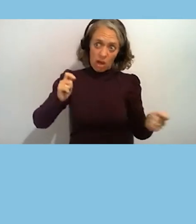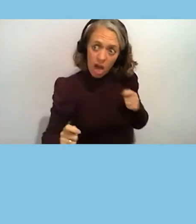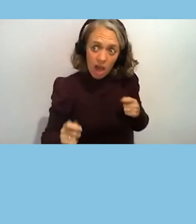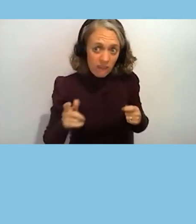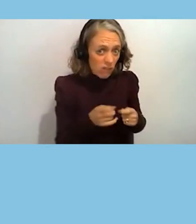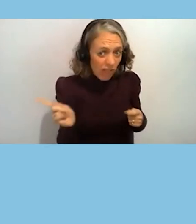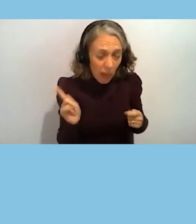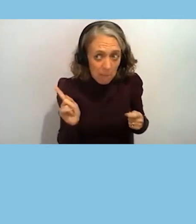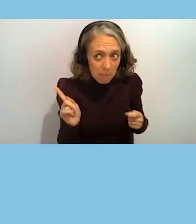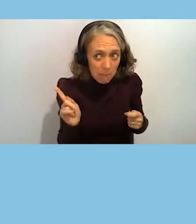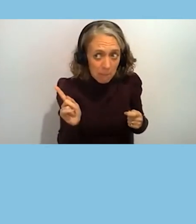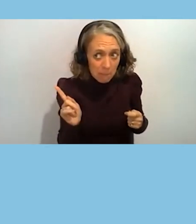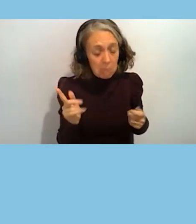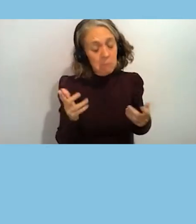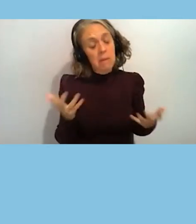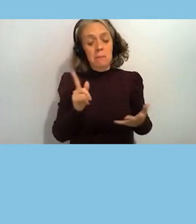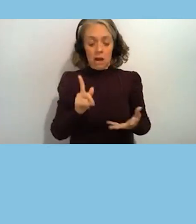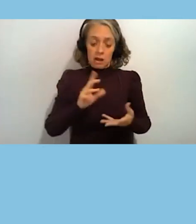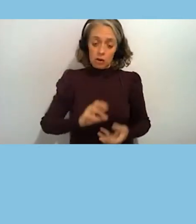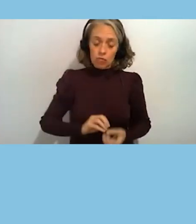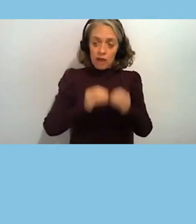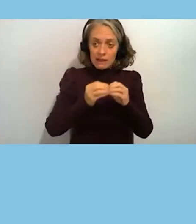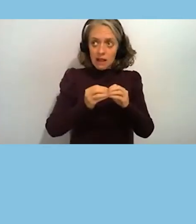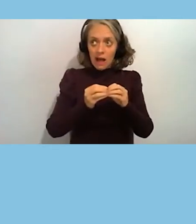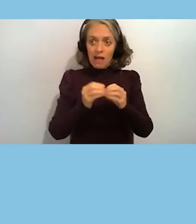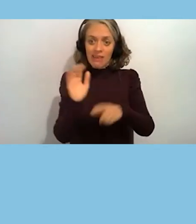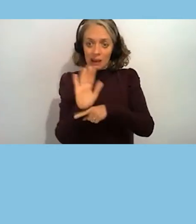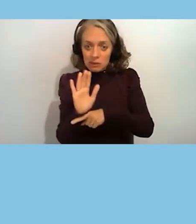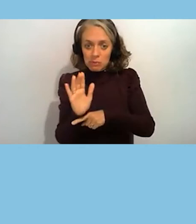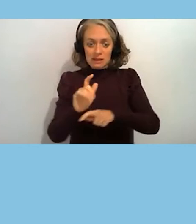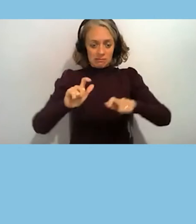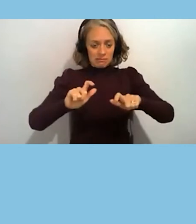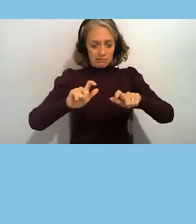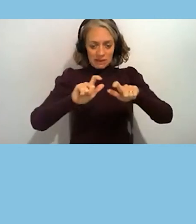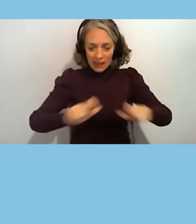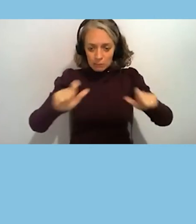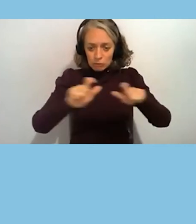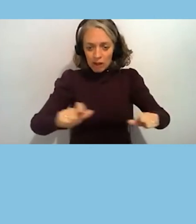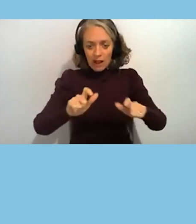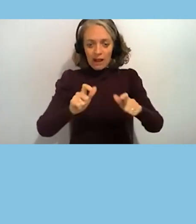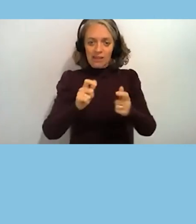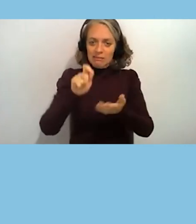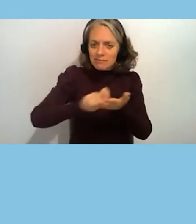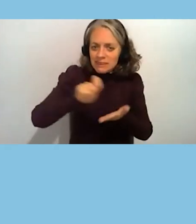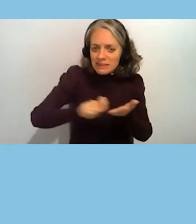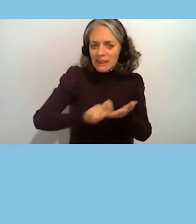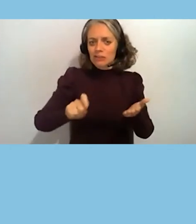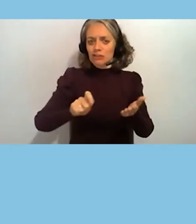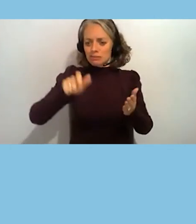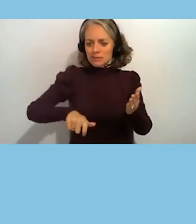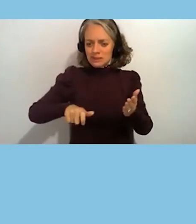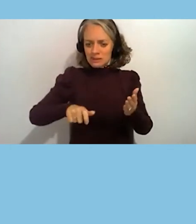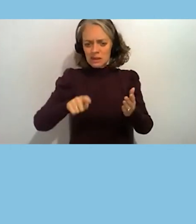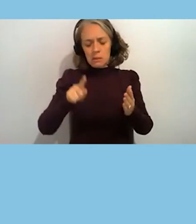For the creator though, the image maker, the captioner, the book writer, the dissertation writer, matters must